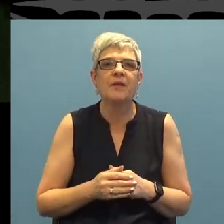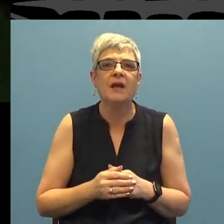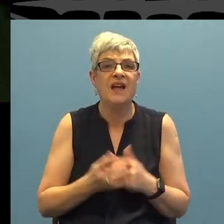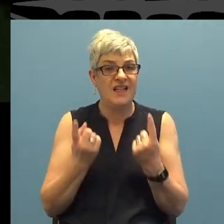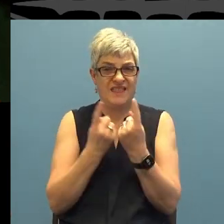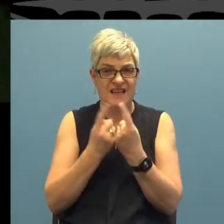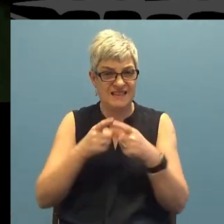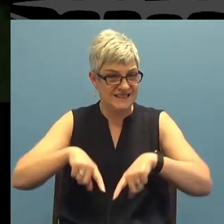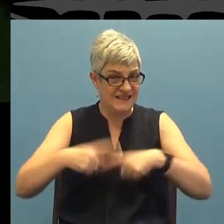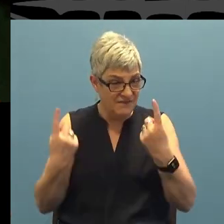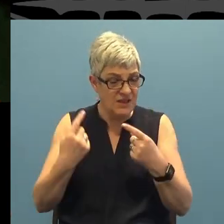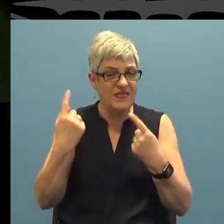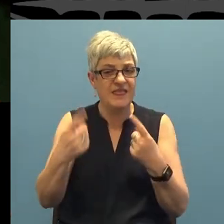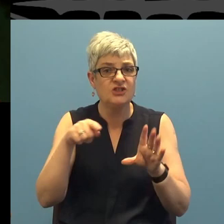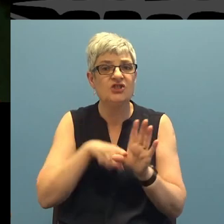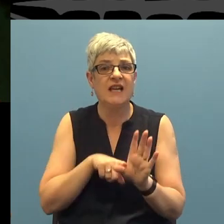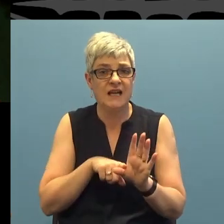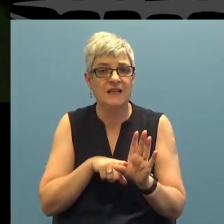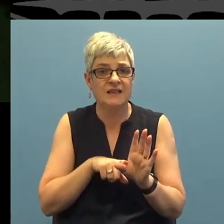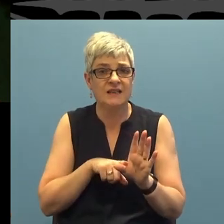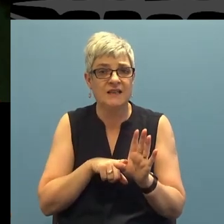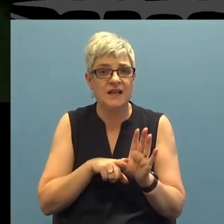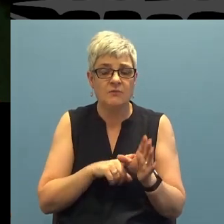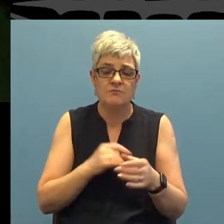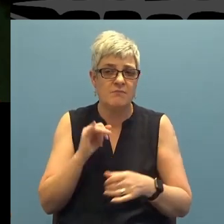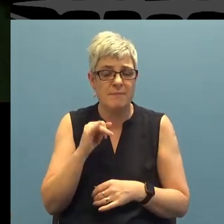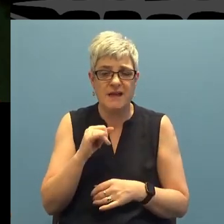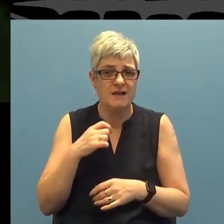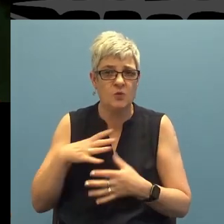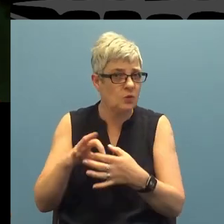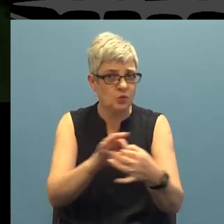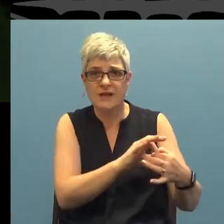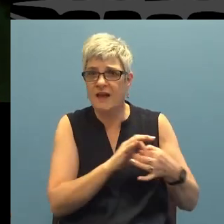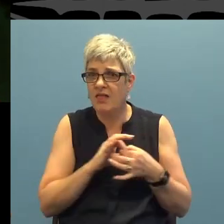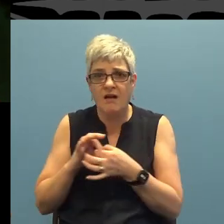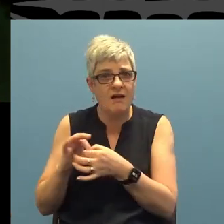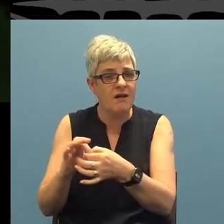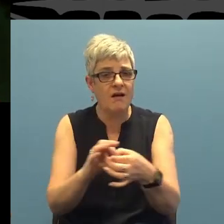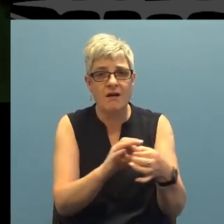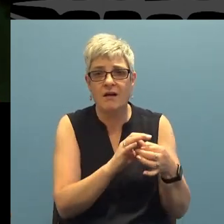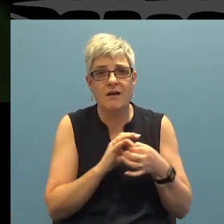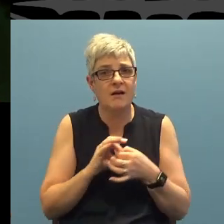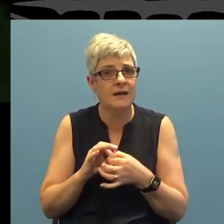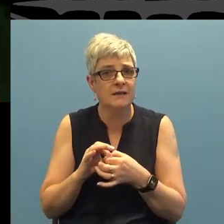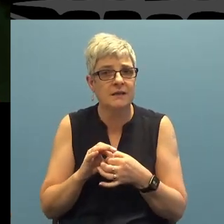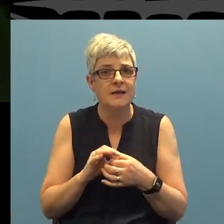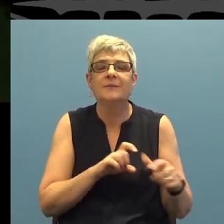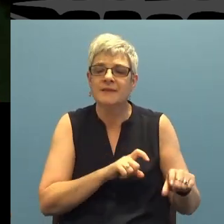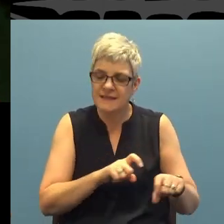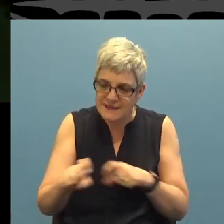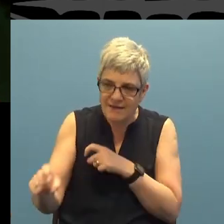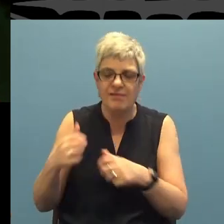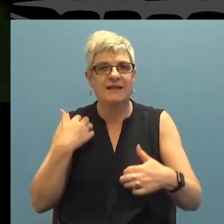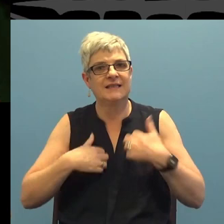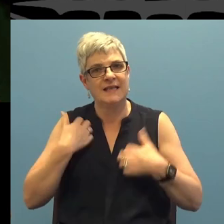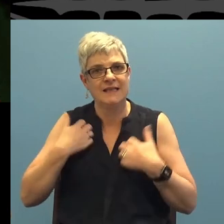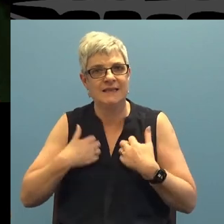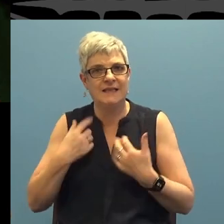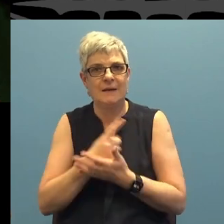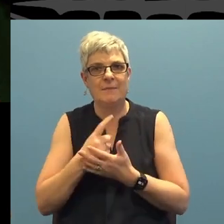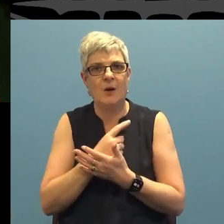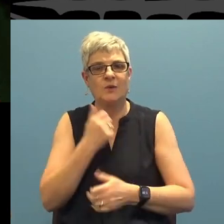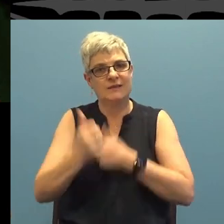Even though things are different this year, even though we might not be together, we still come excited